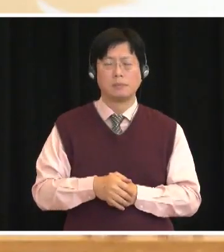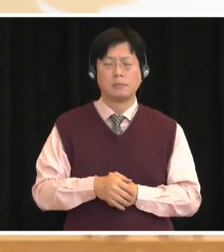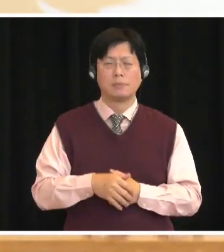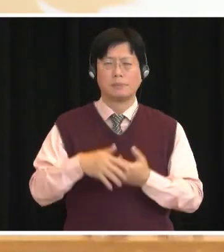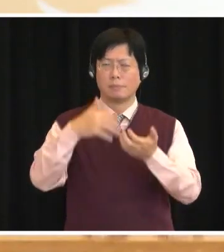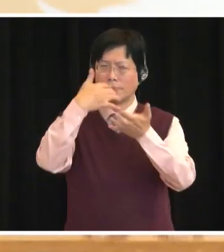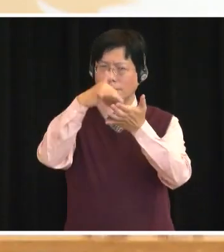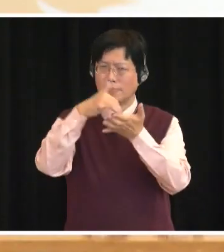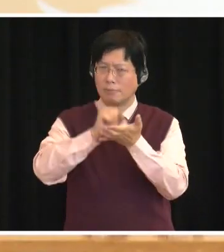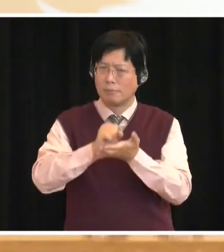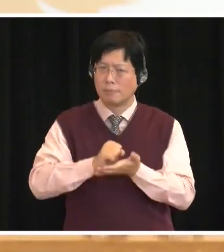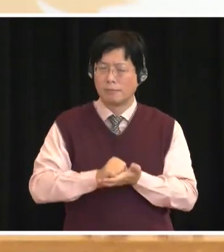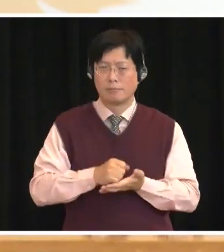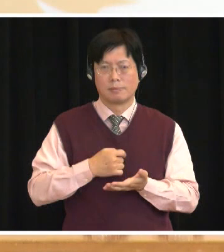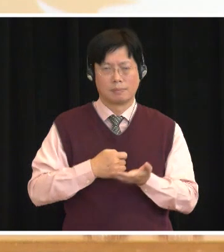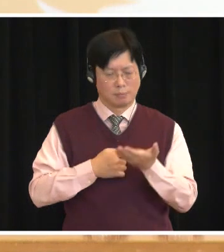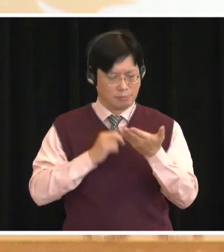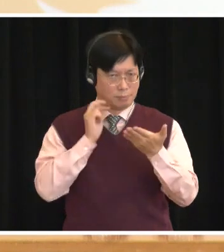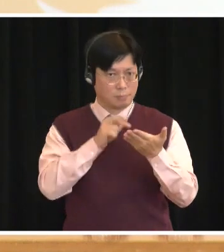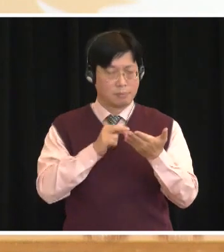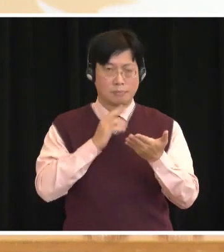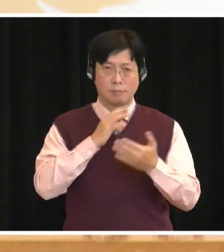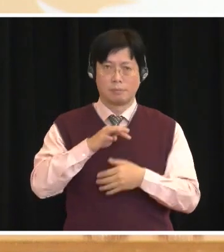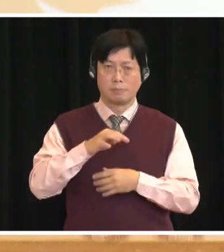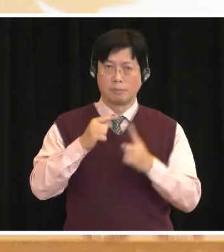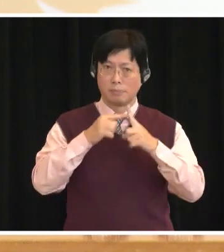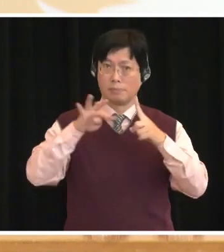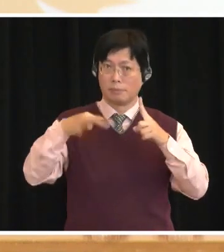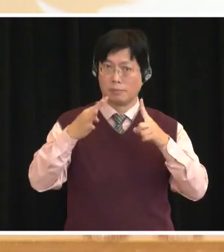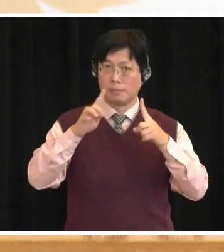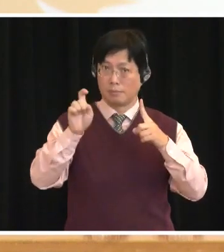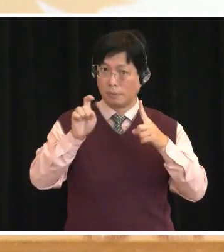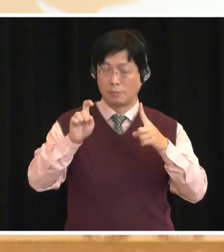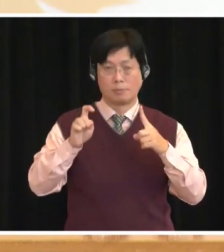410 are not forwarded to the courts,